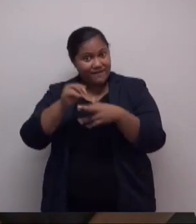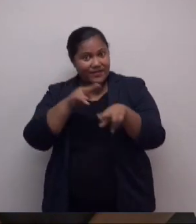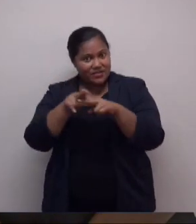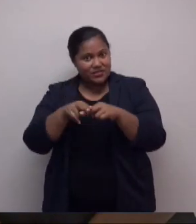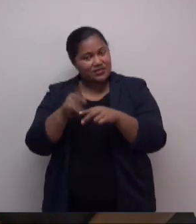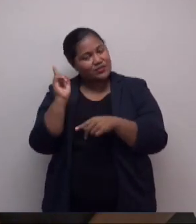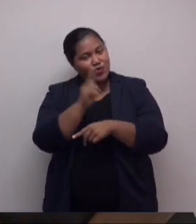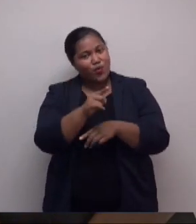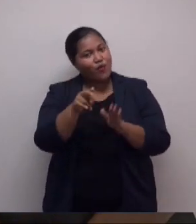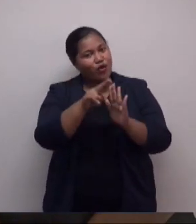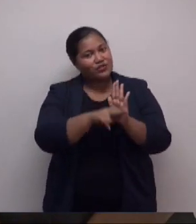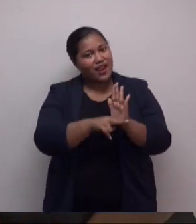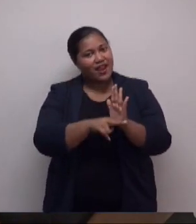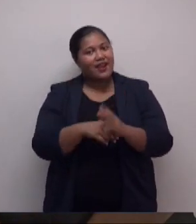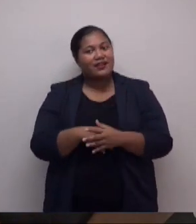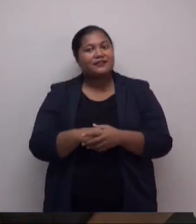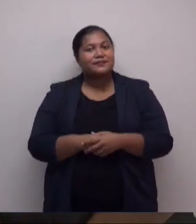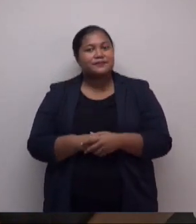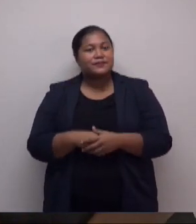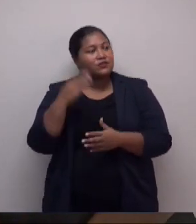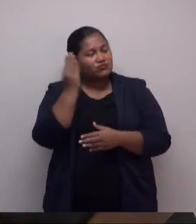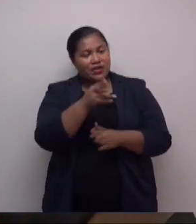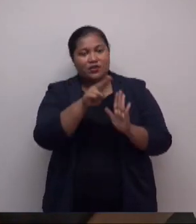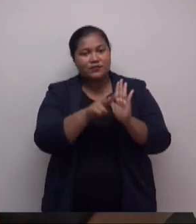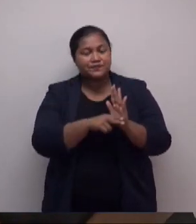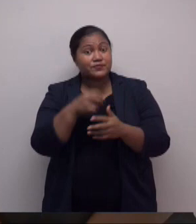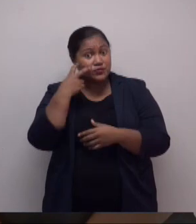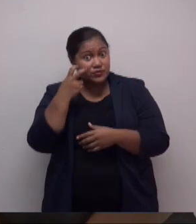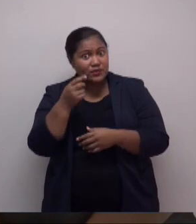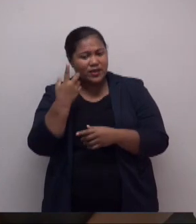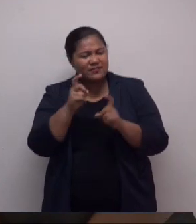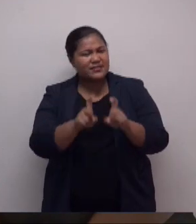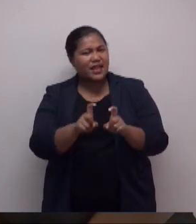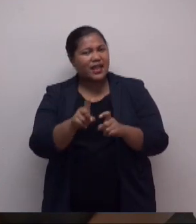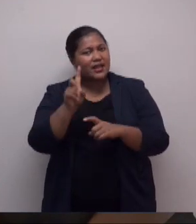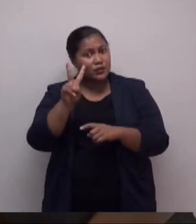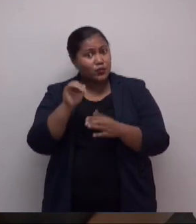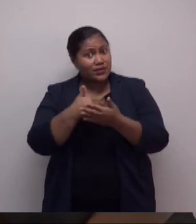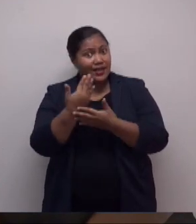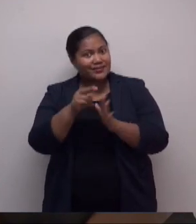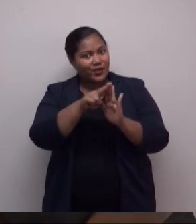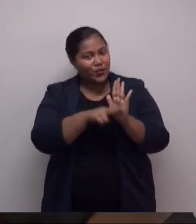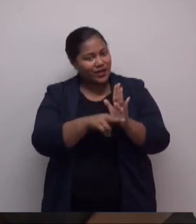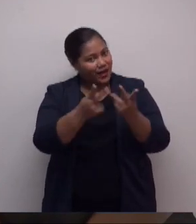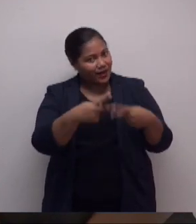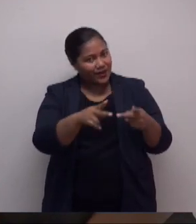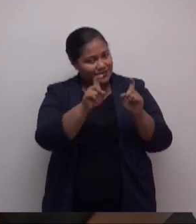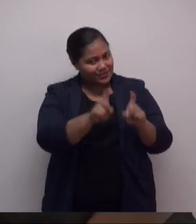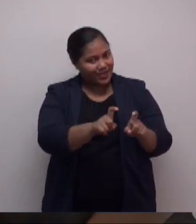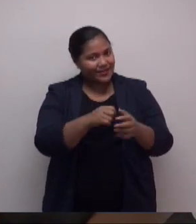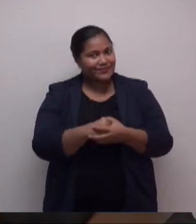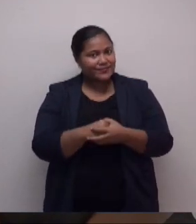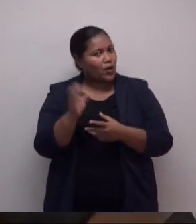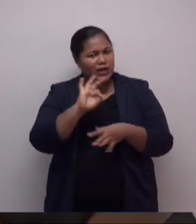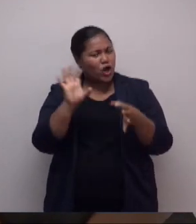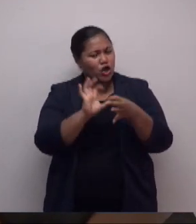to their hotel. Tourists will spend their first 2 days in Fiji on their hotel premises. They won't be locked